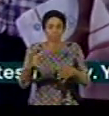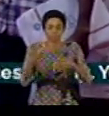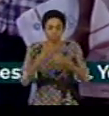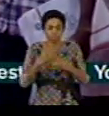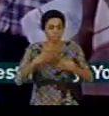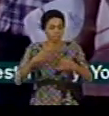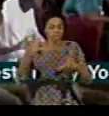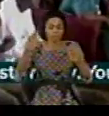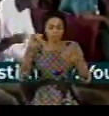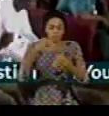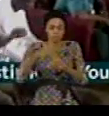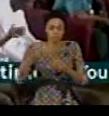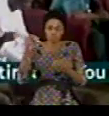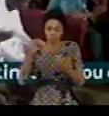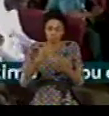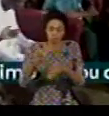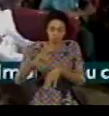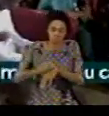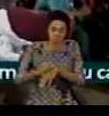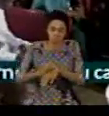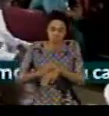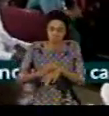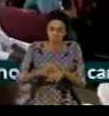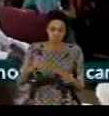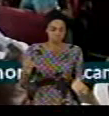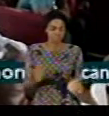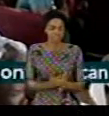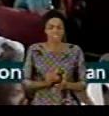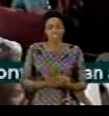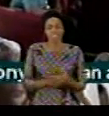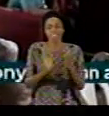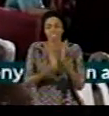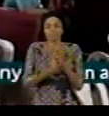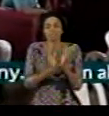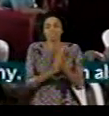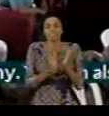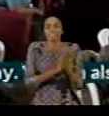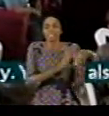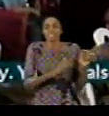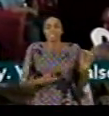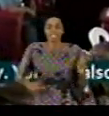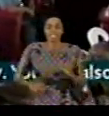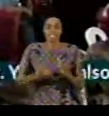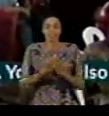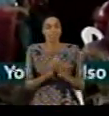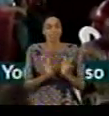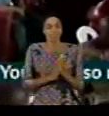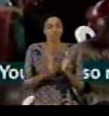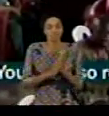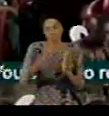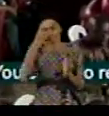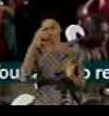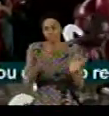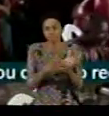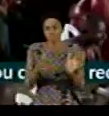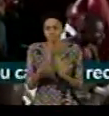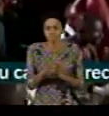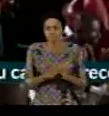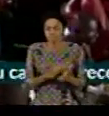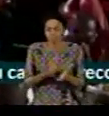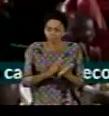love for Jesus just like that he went up is that the much you can climb for Jesus